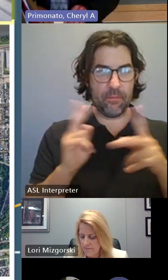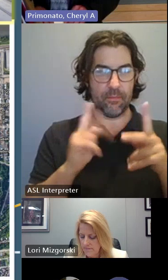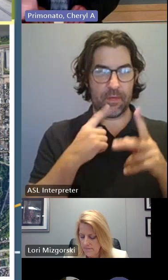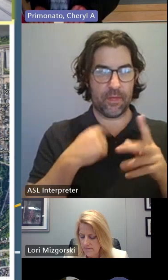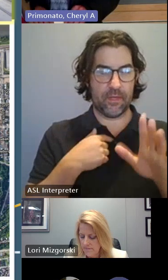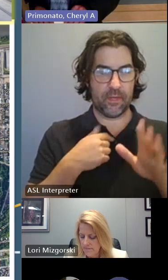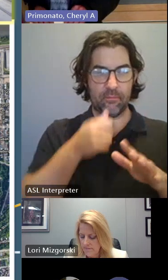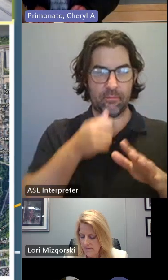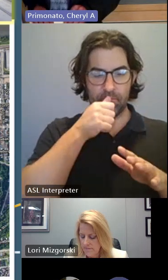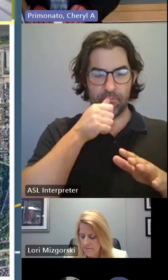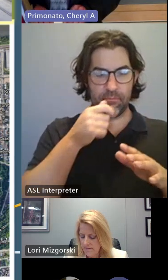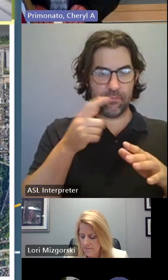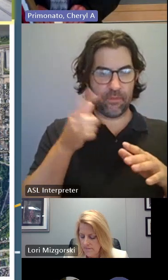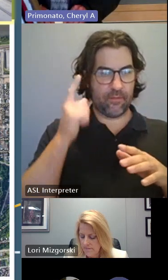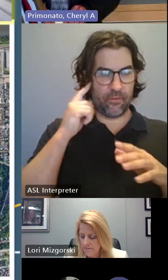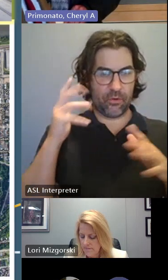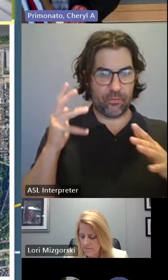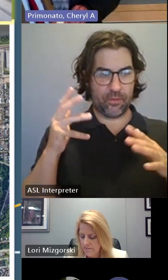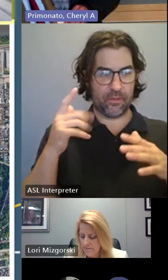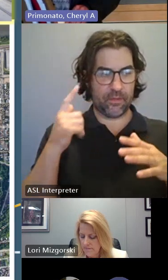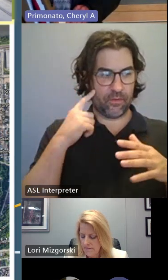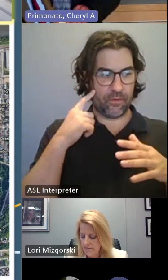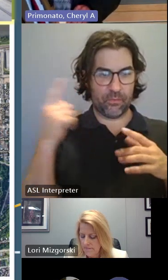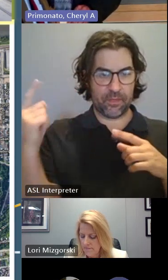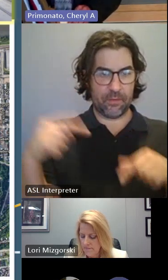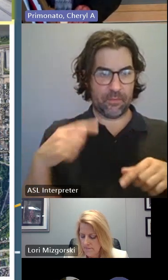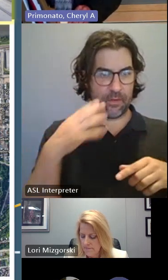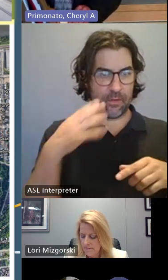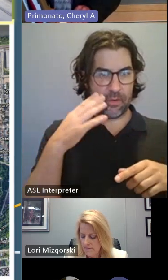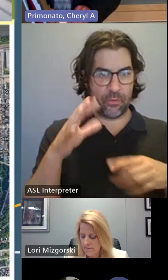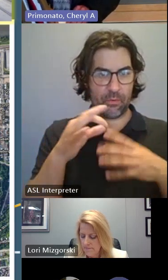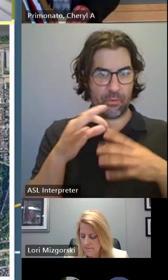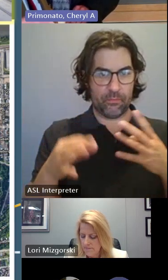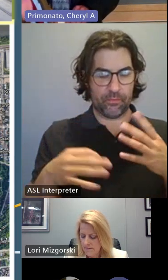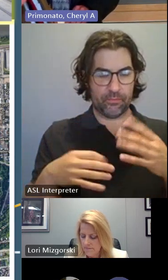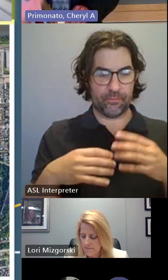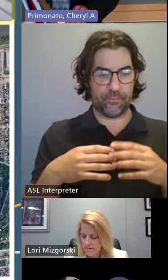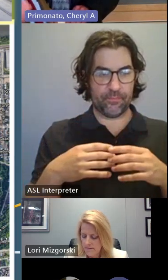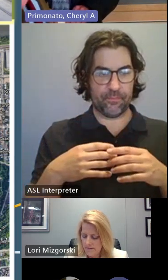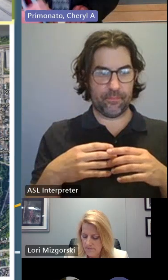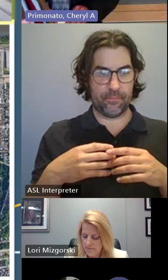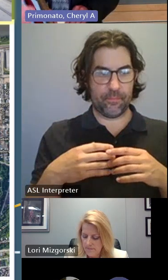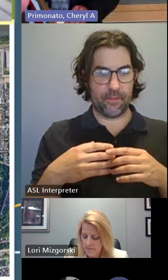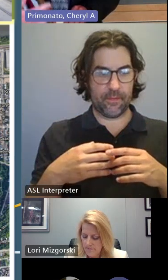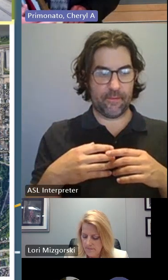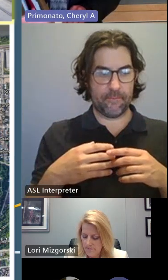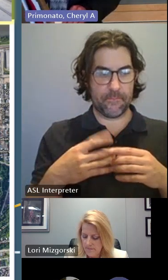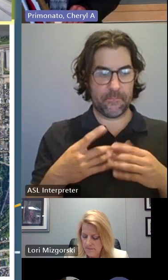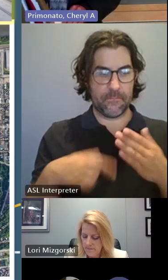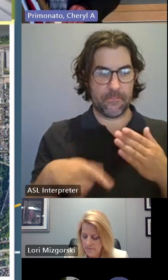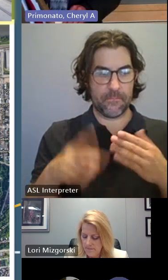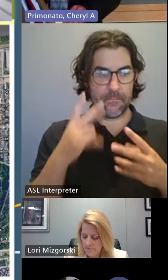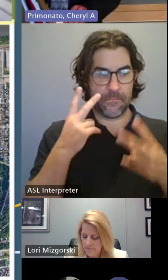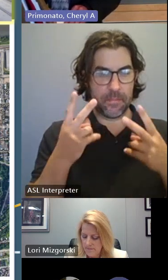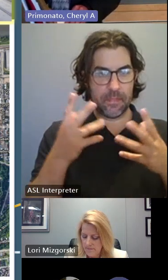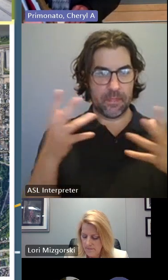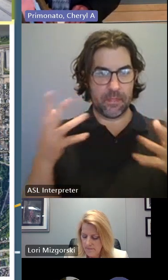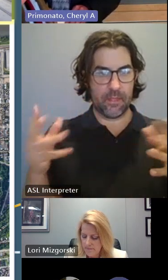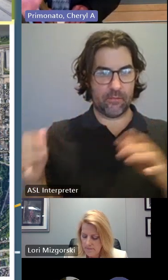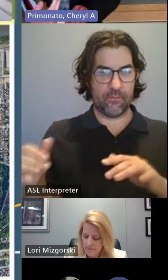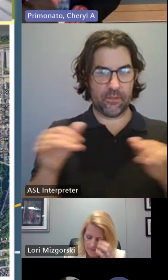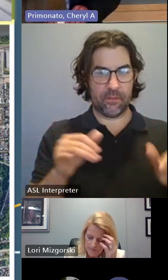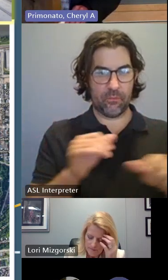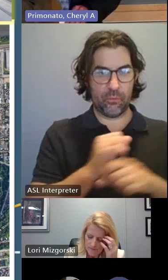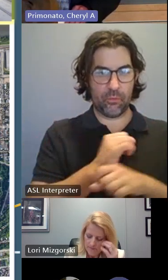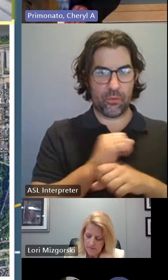then, they've heard it, they know what's coming, and they know what their options are. So you'll see much of the same kind of work that occurred this